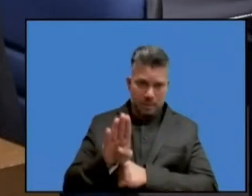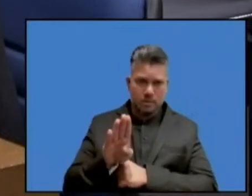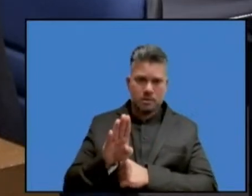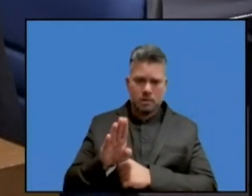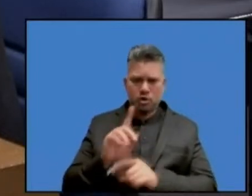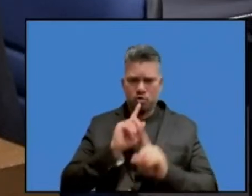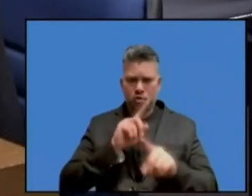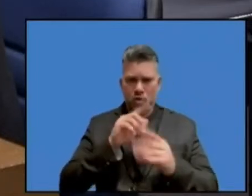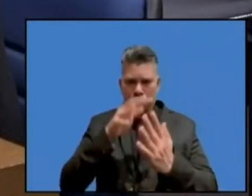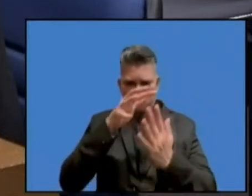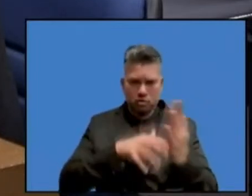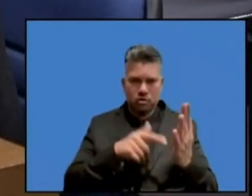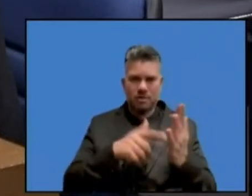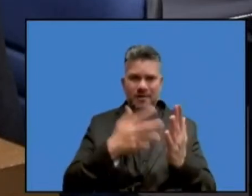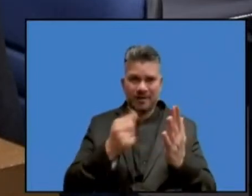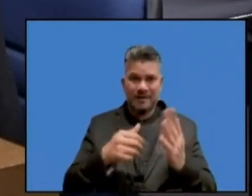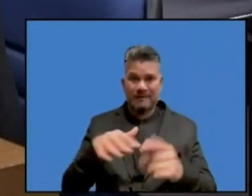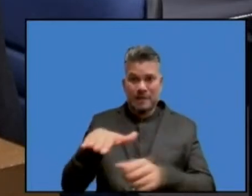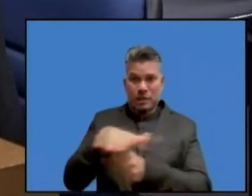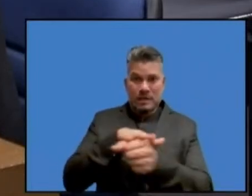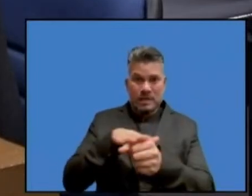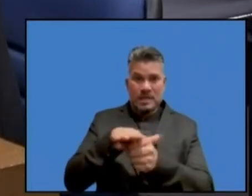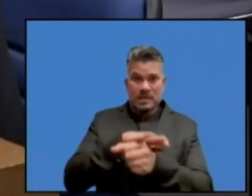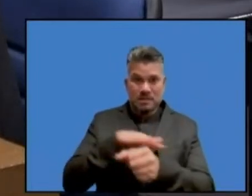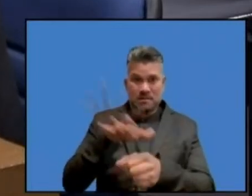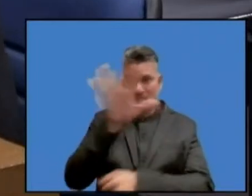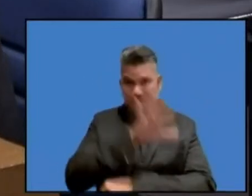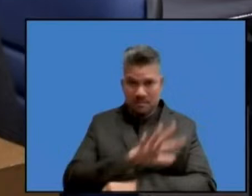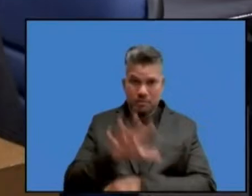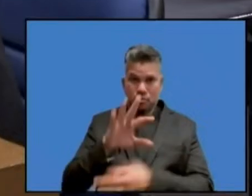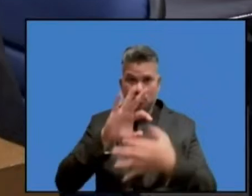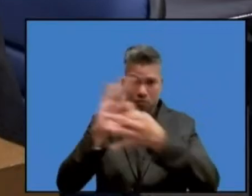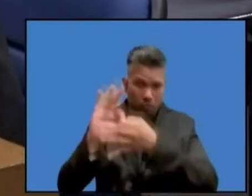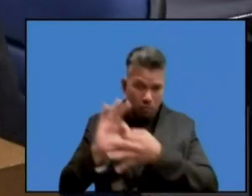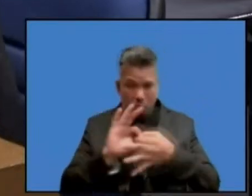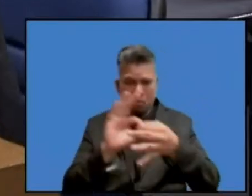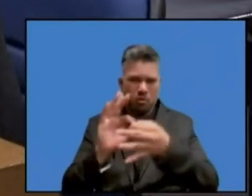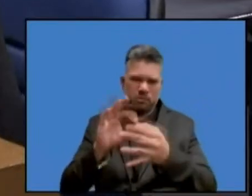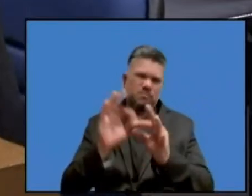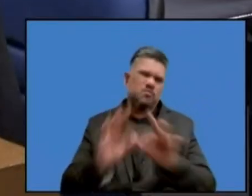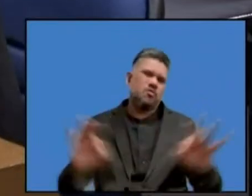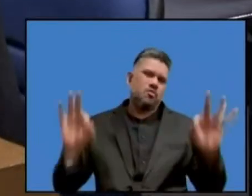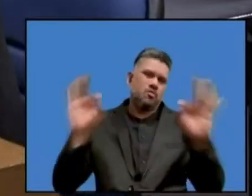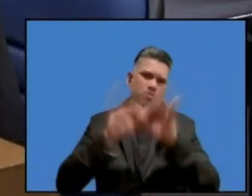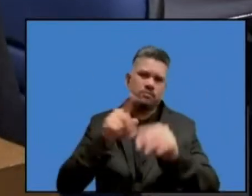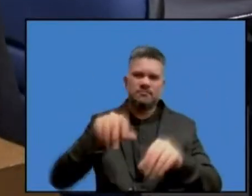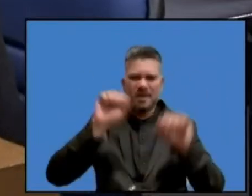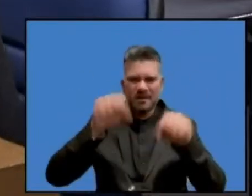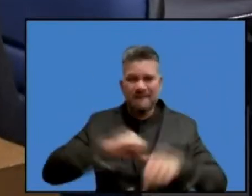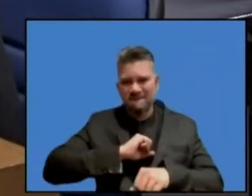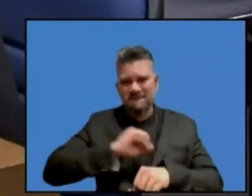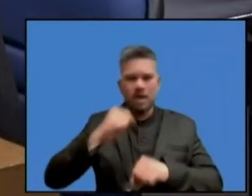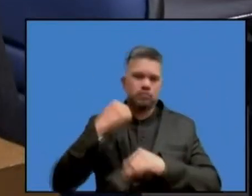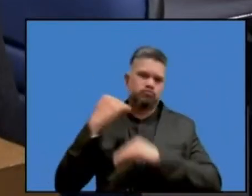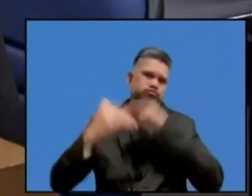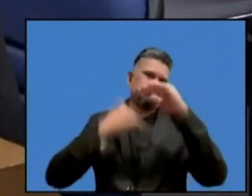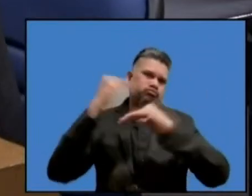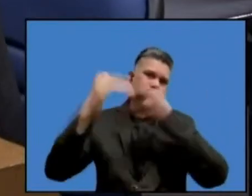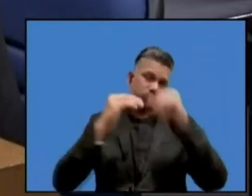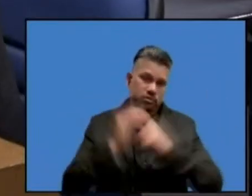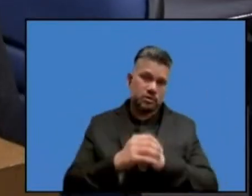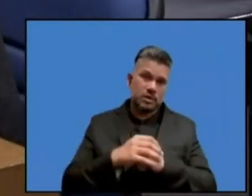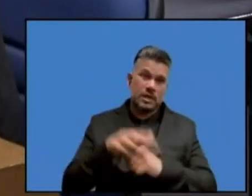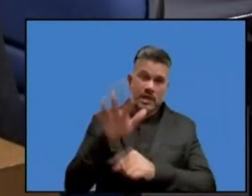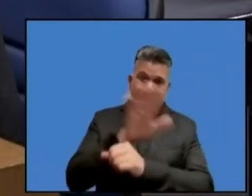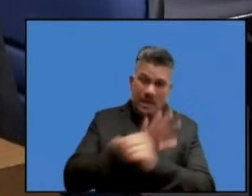of the 5 strategic focus areas for accelerated work. ADB's regional cooperation strategy is built on